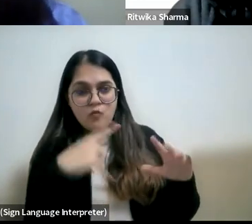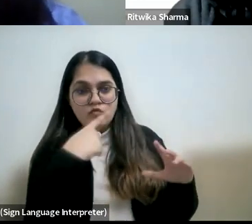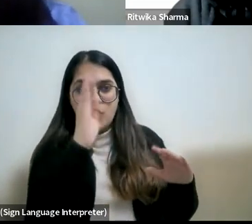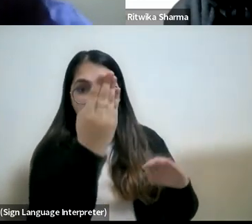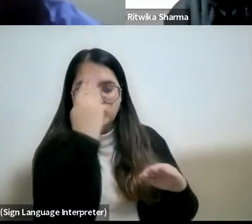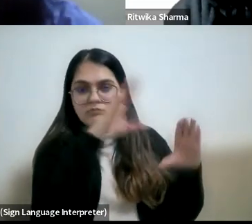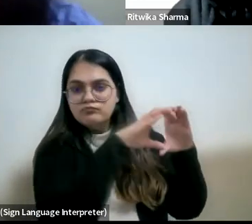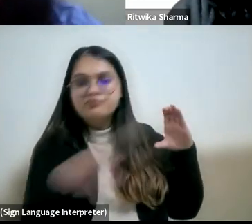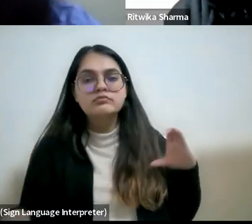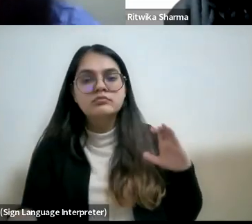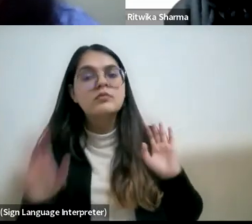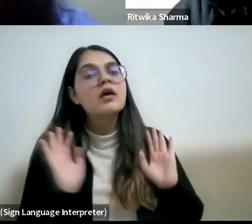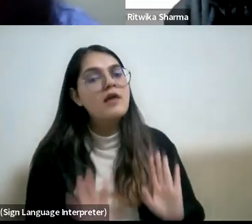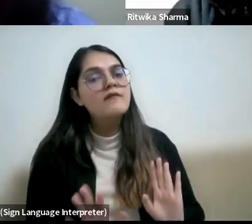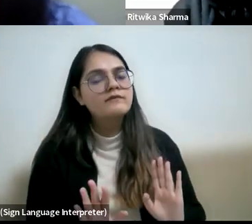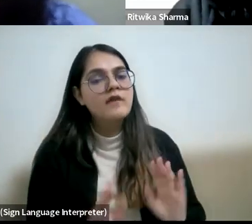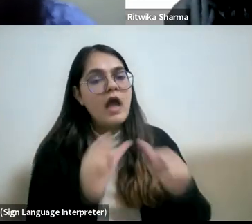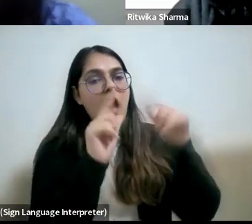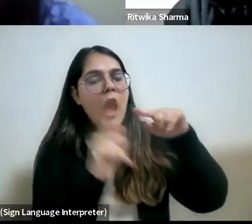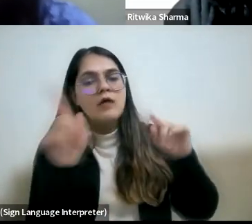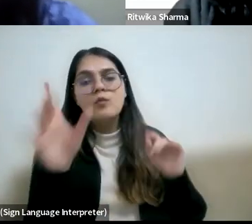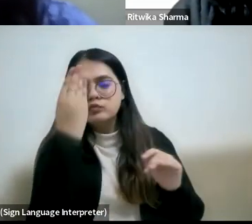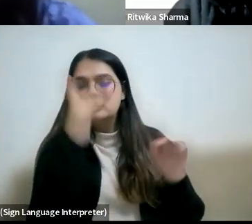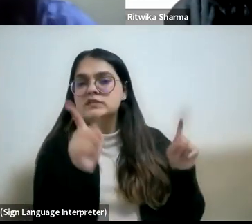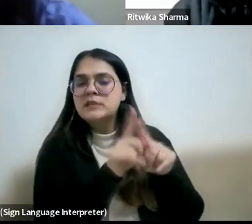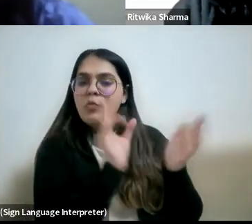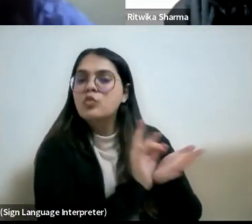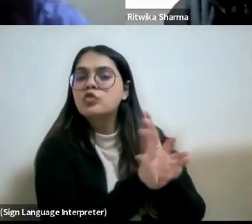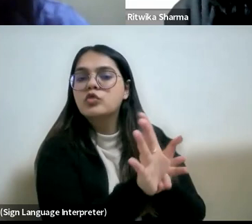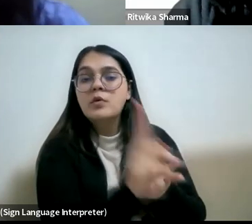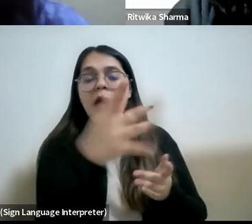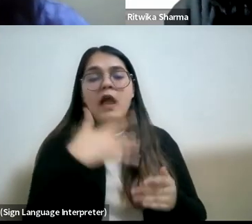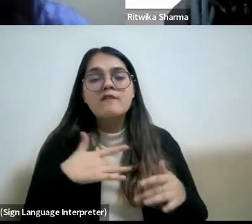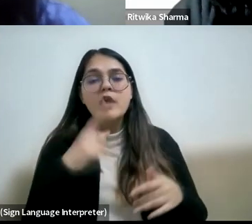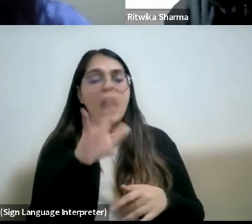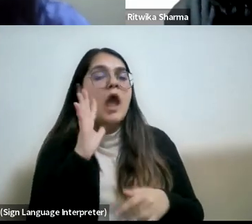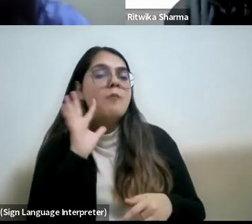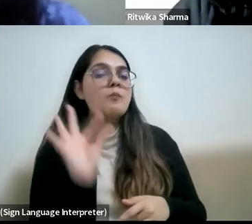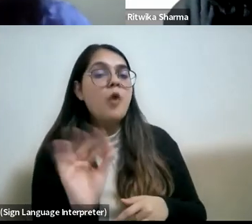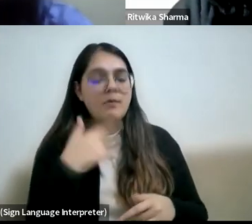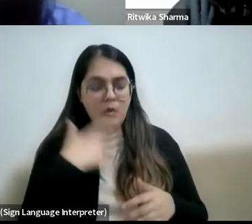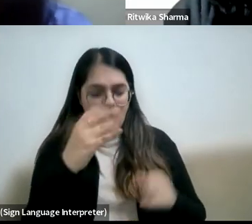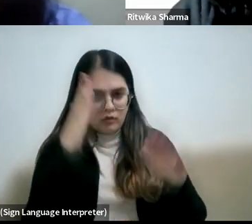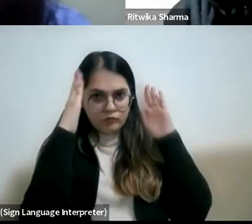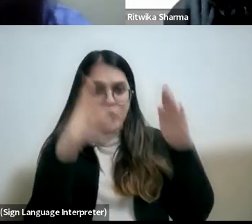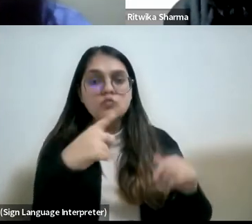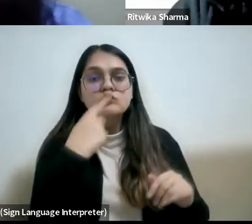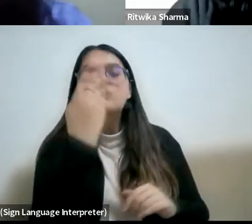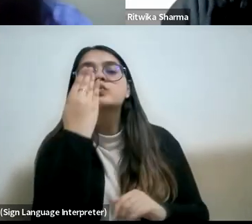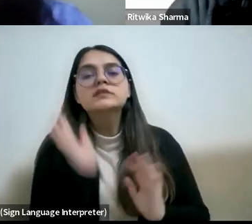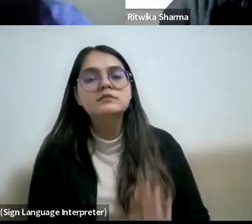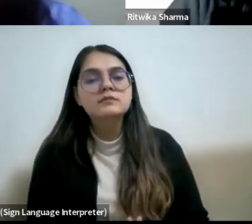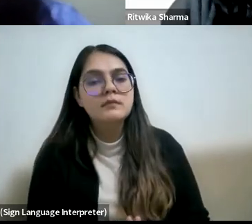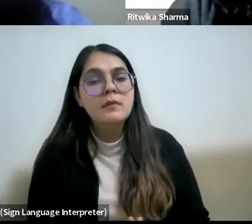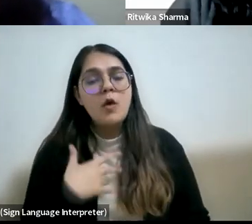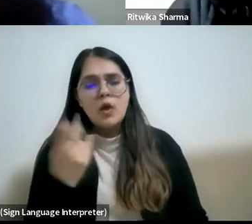Muslims from the act, and is why it was important to put our focus on that aspect and